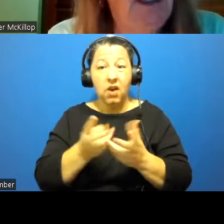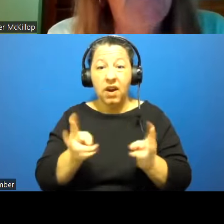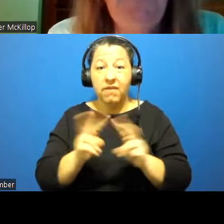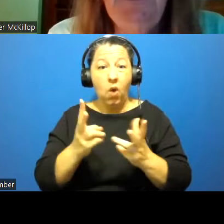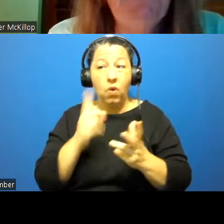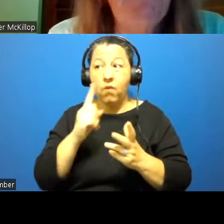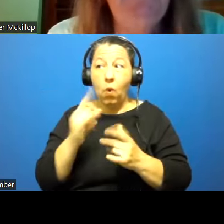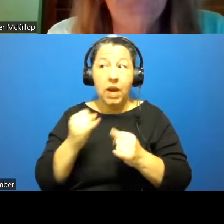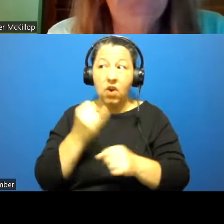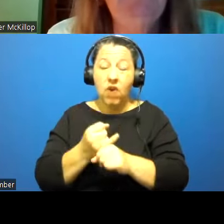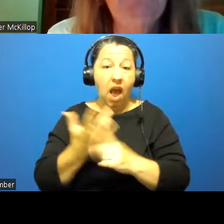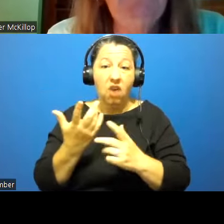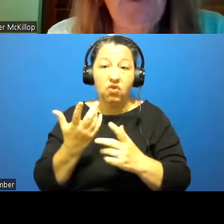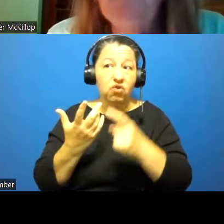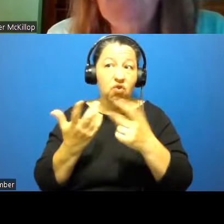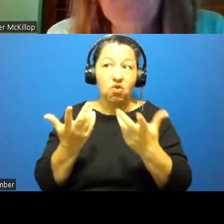market. So these